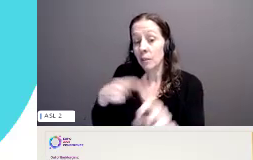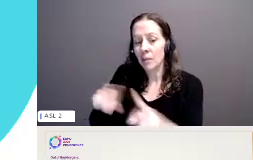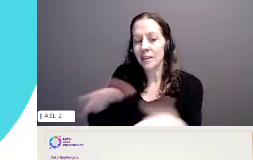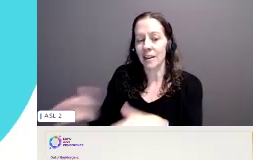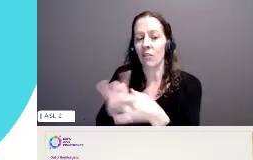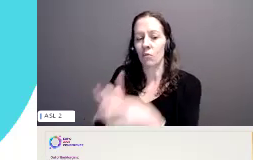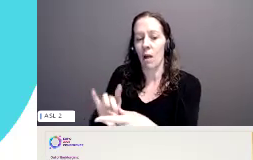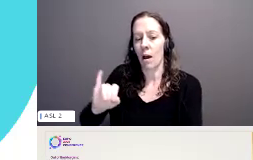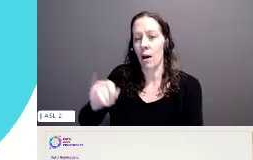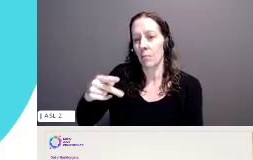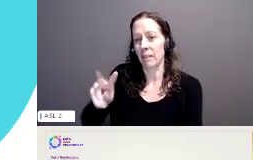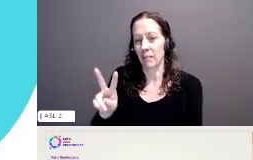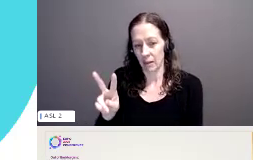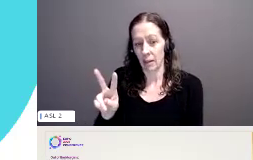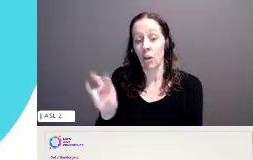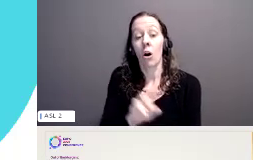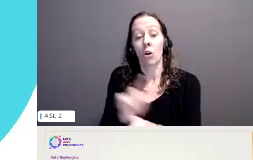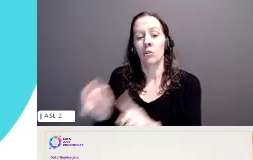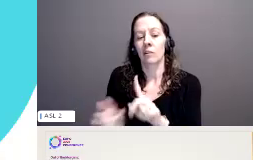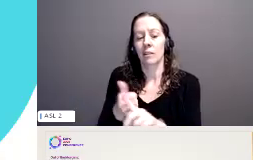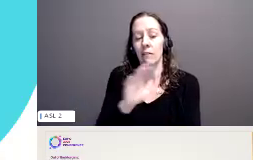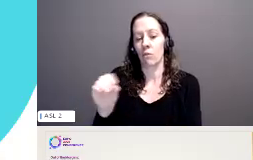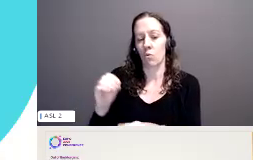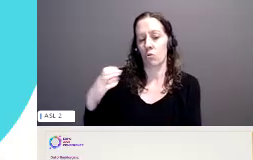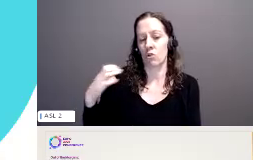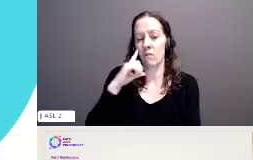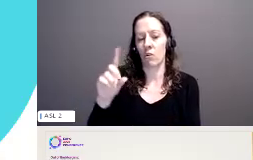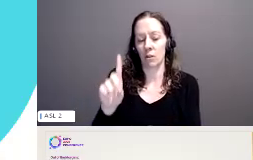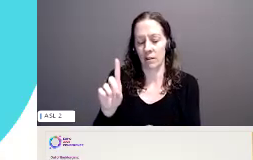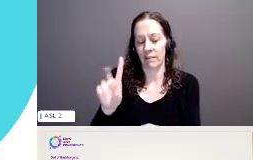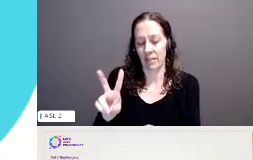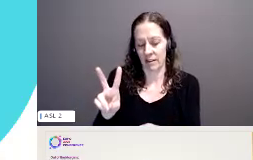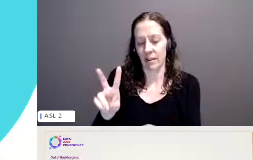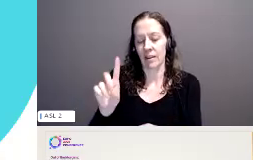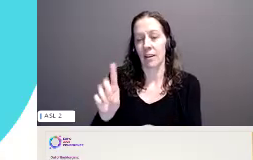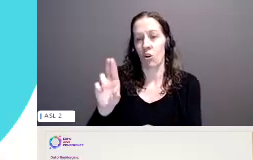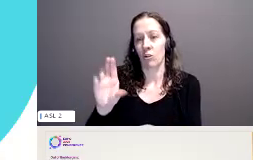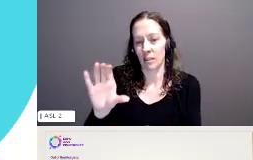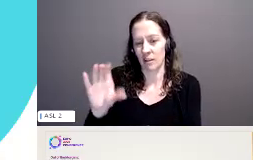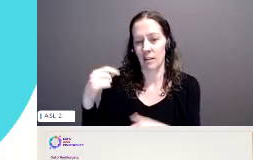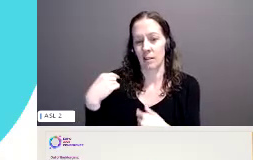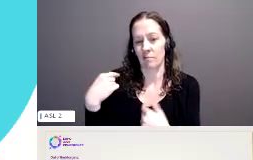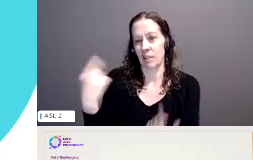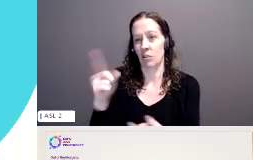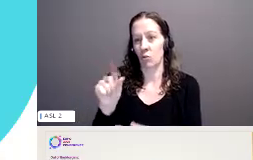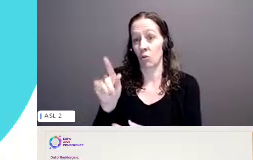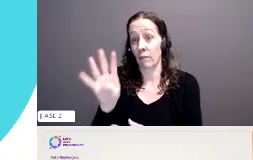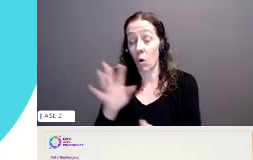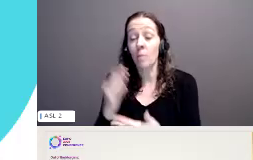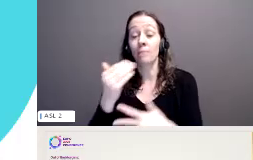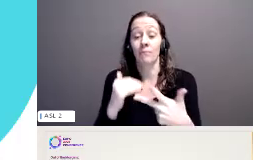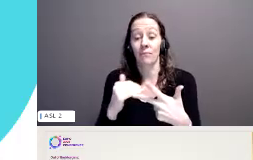Domestic Violence Death Review Committee since 2024. And lastly, but not least, we also have Hannah